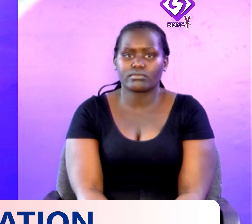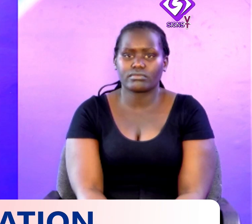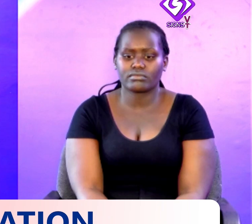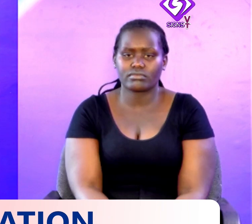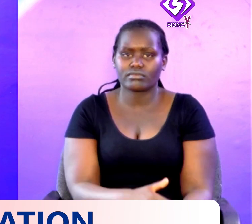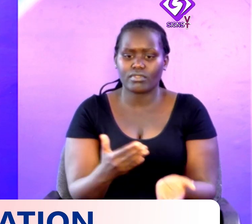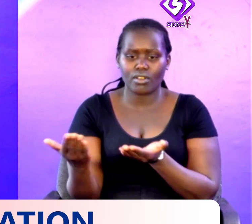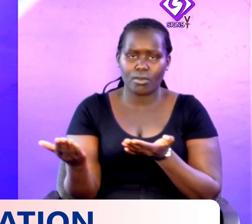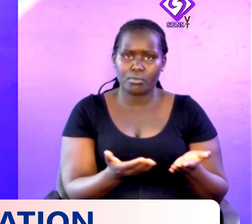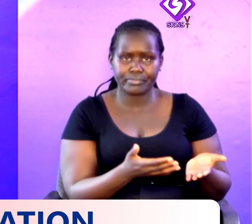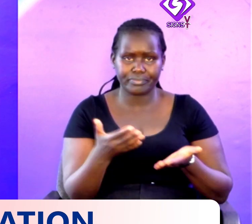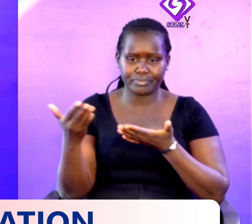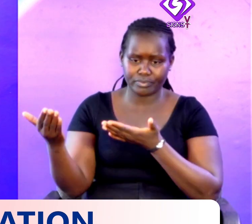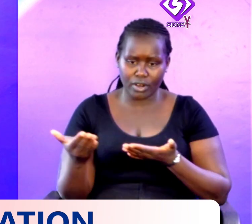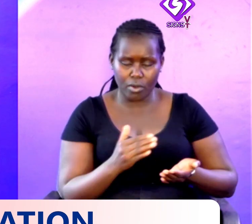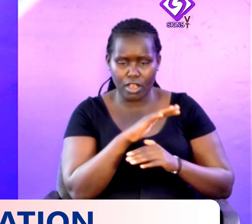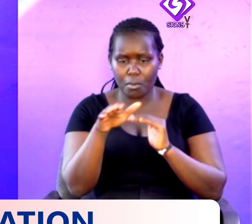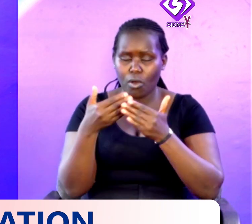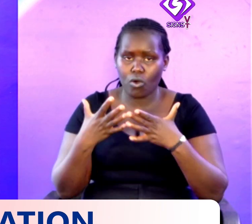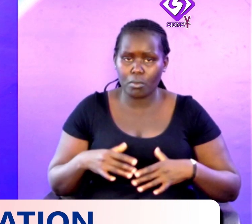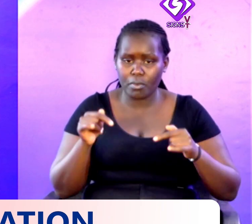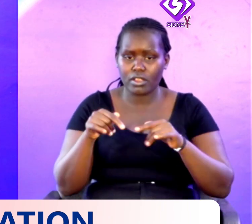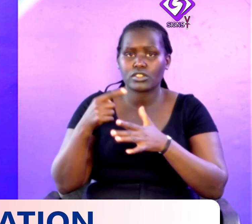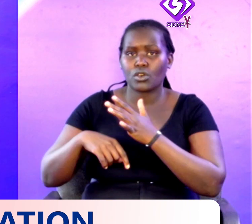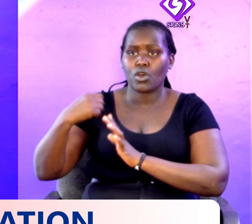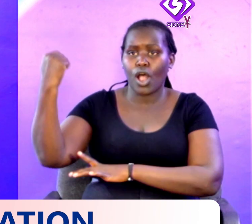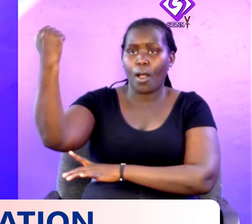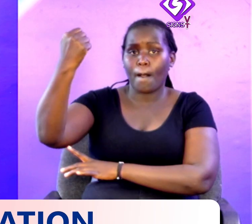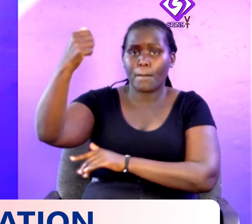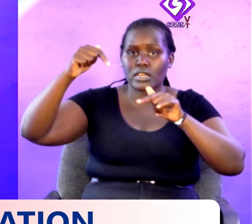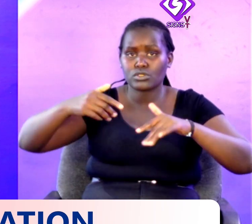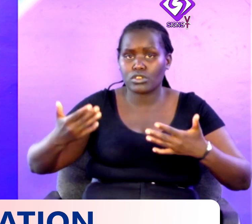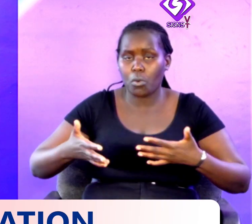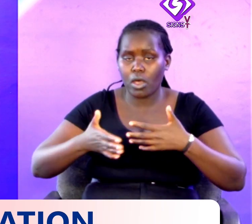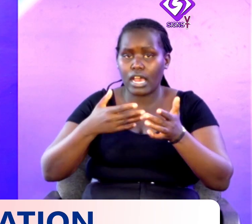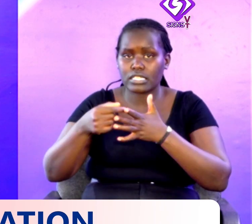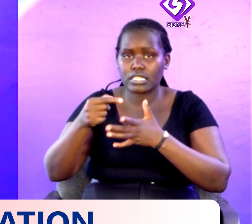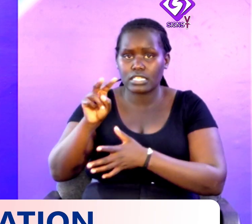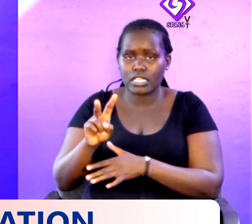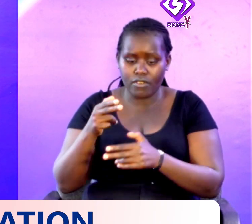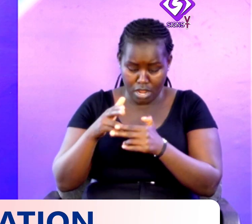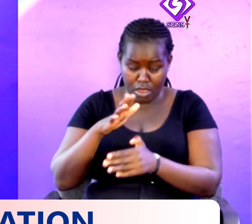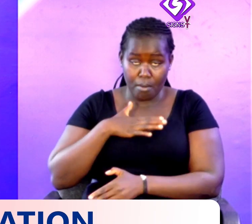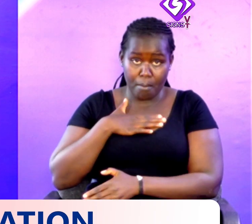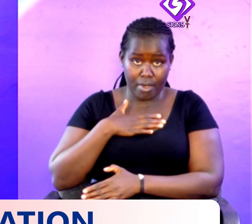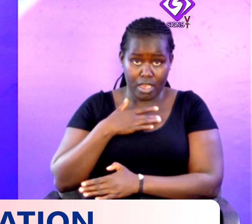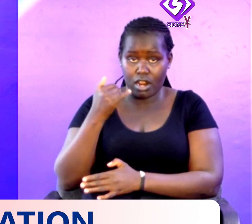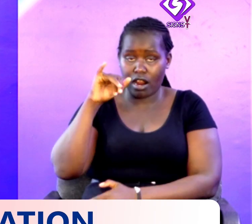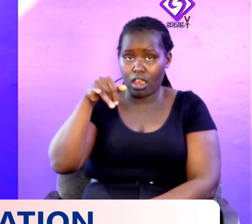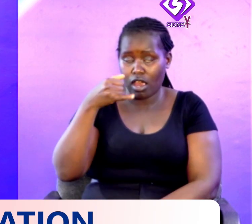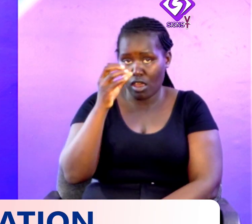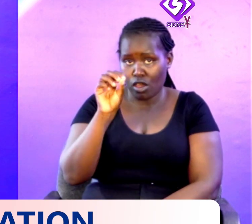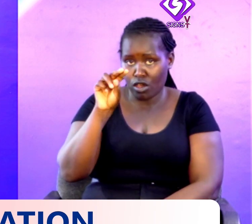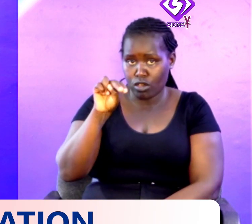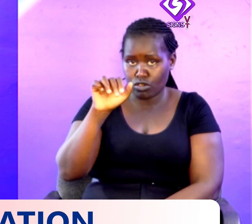Karibu sana. Welcome everybody. This is Politics Today hapa Science TV. My name is Jonas Simba.